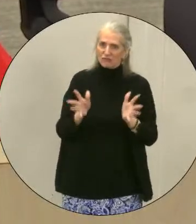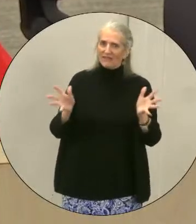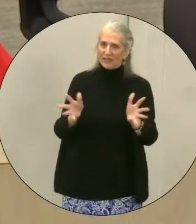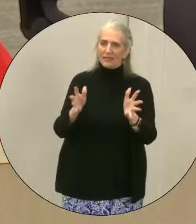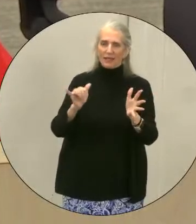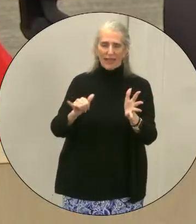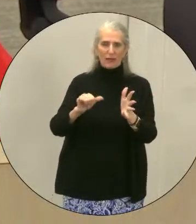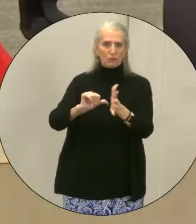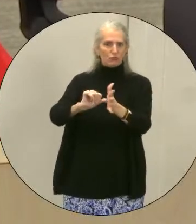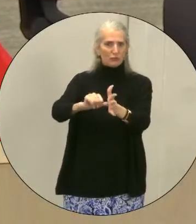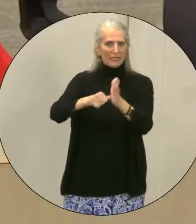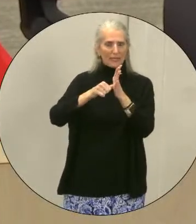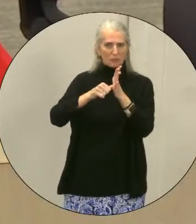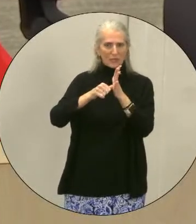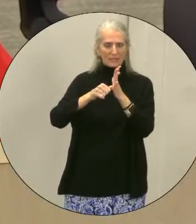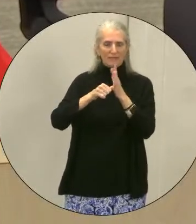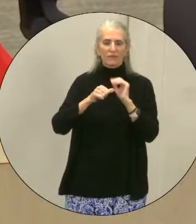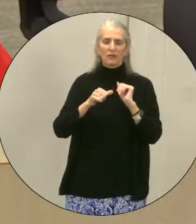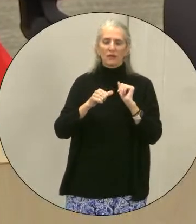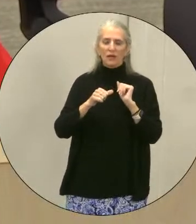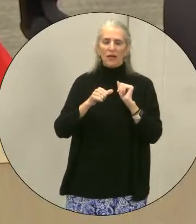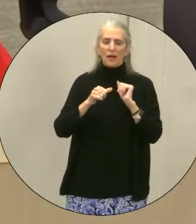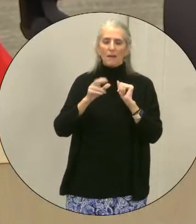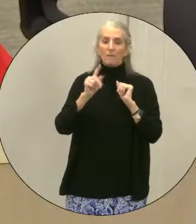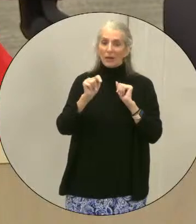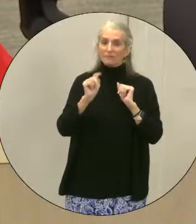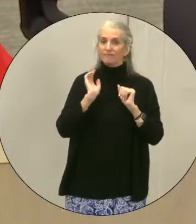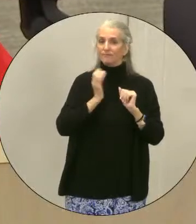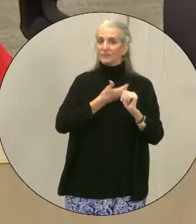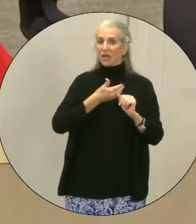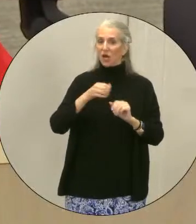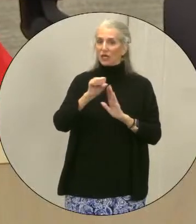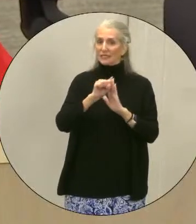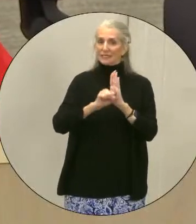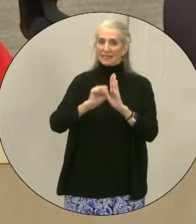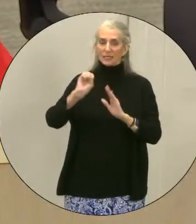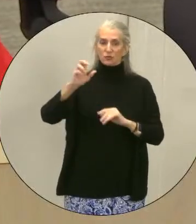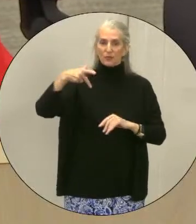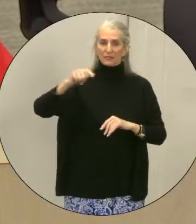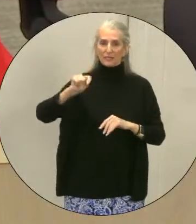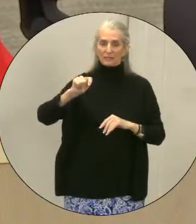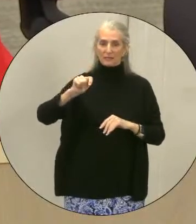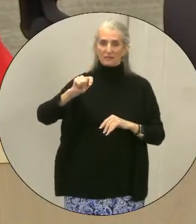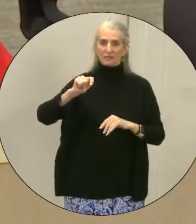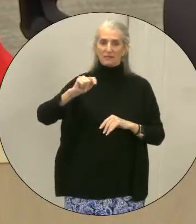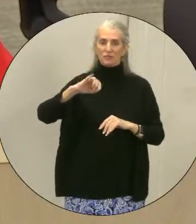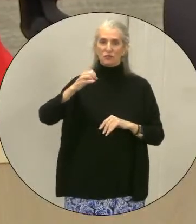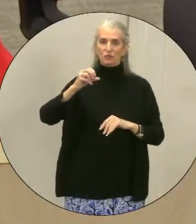impressive. But our state superintendent, Joan Ebert,